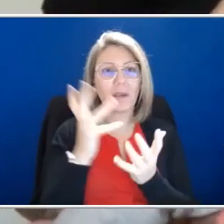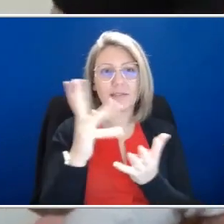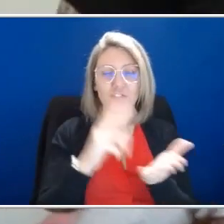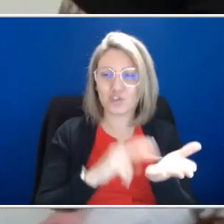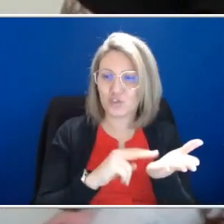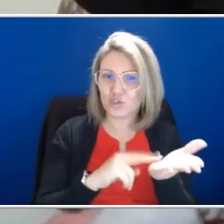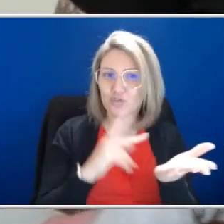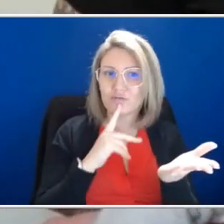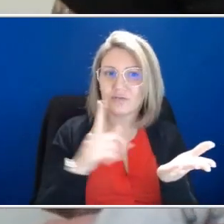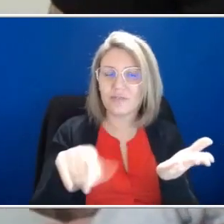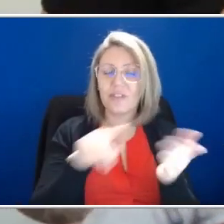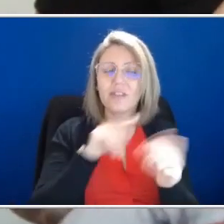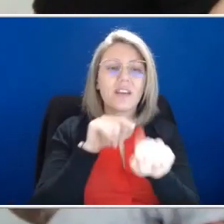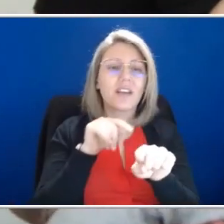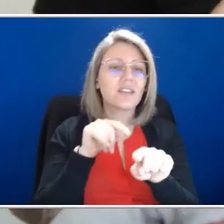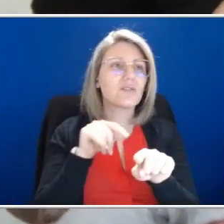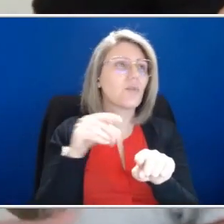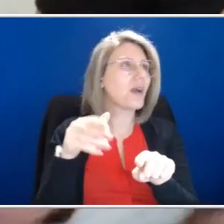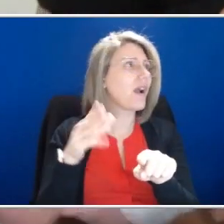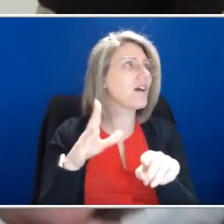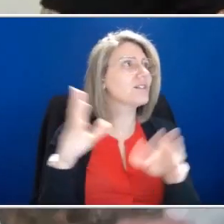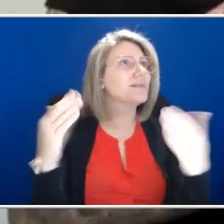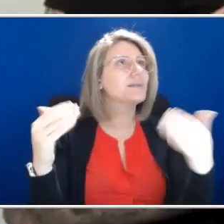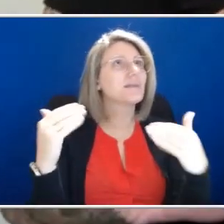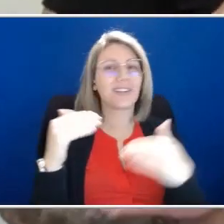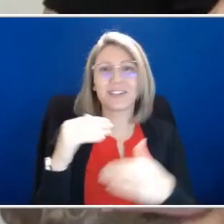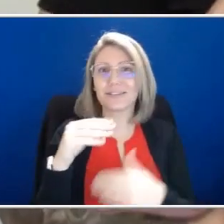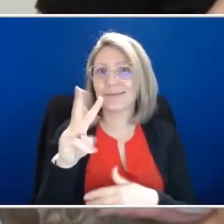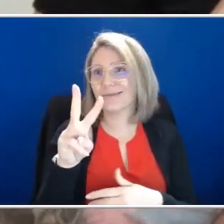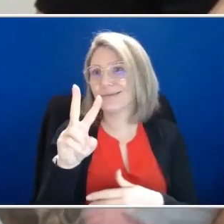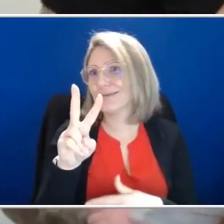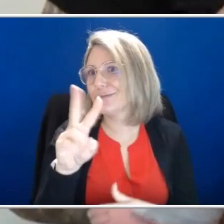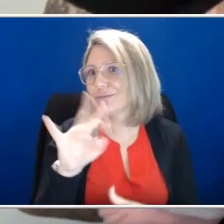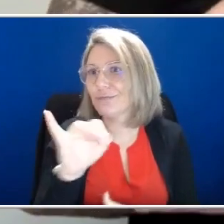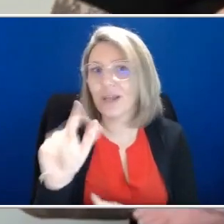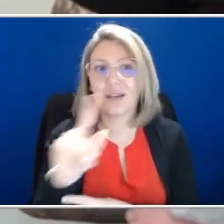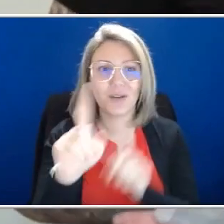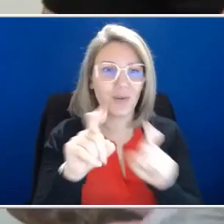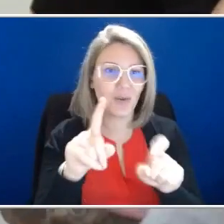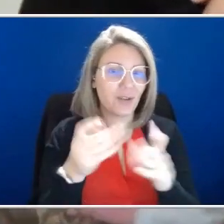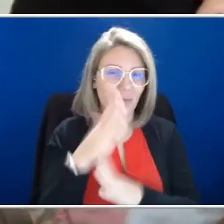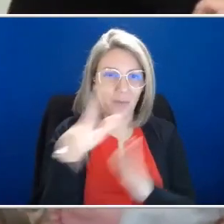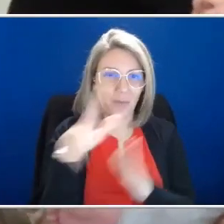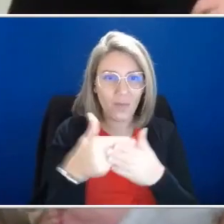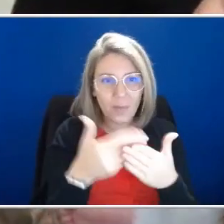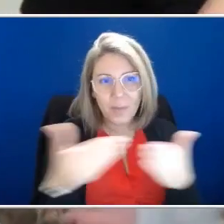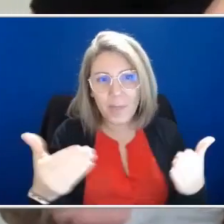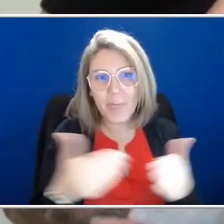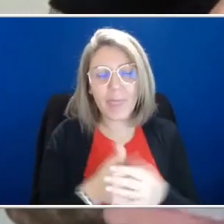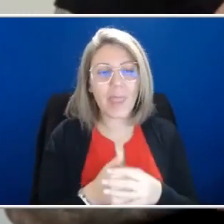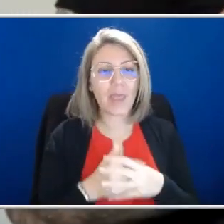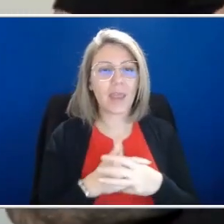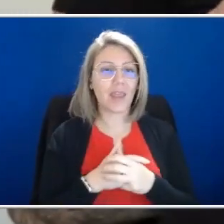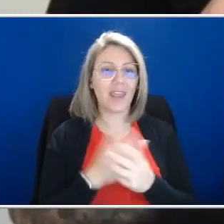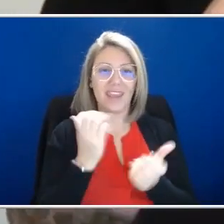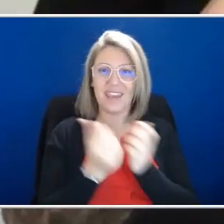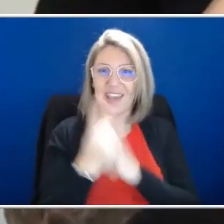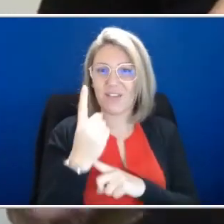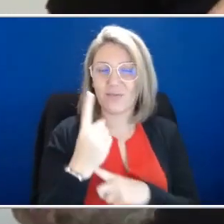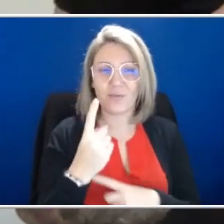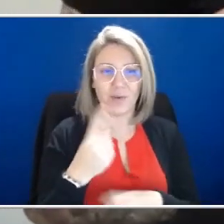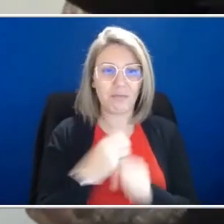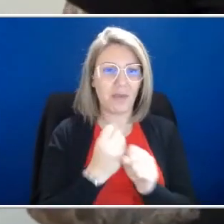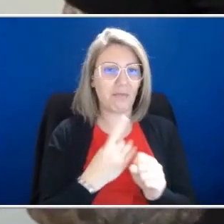they answered, oh gosh, probably 2 million questions that I had throughout the whole thing. Everyone made me feel